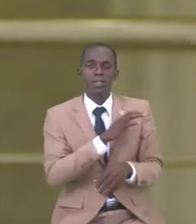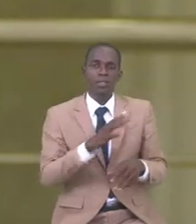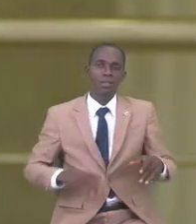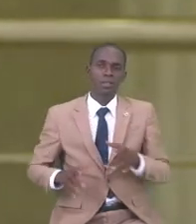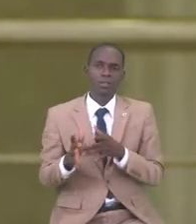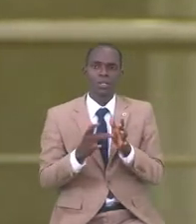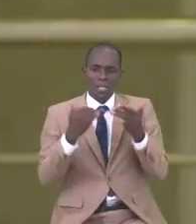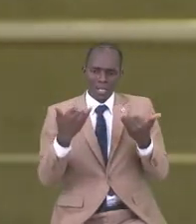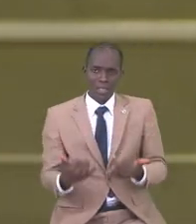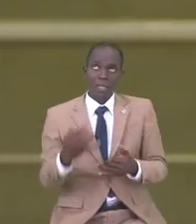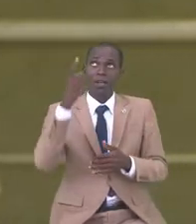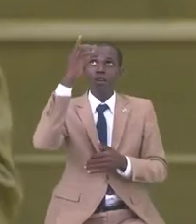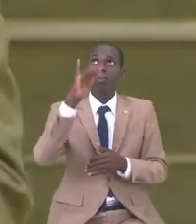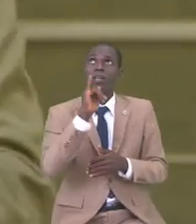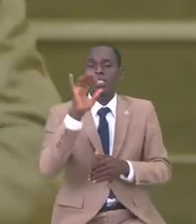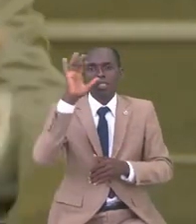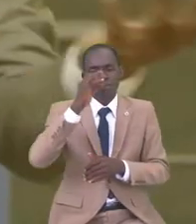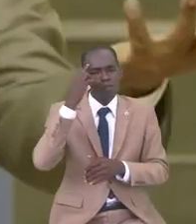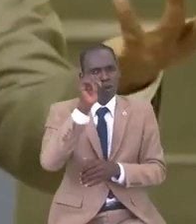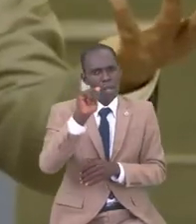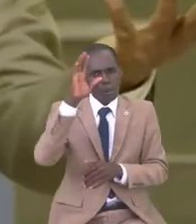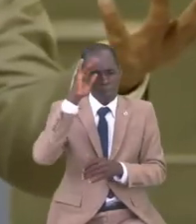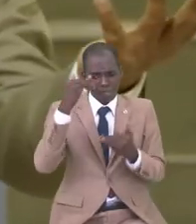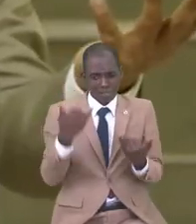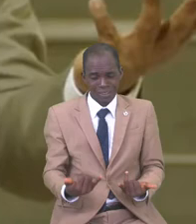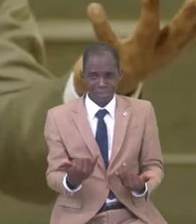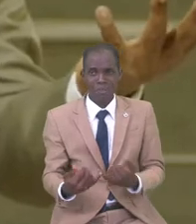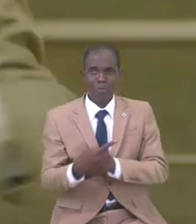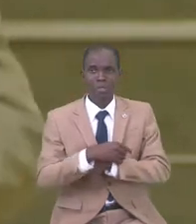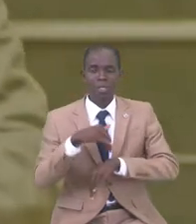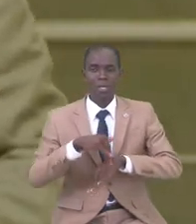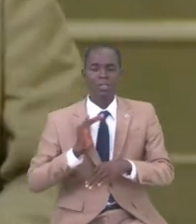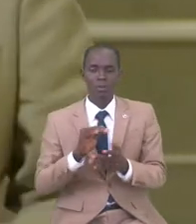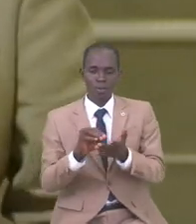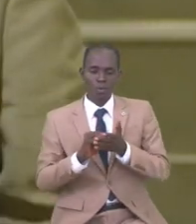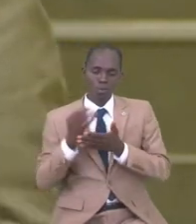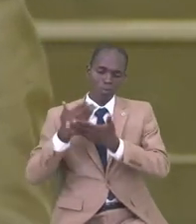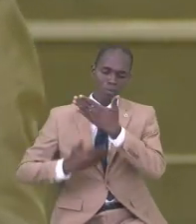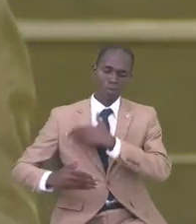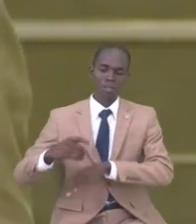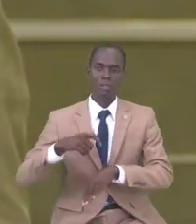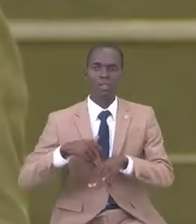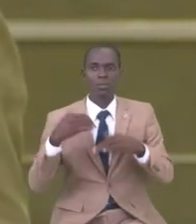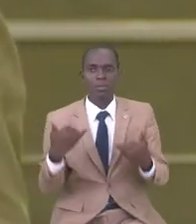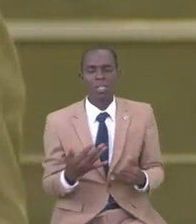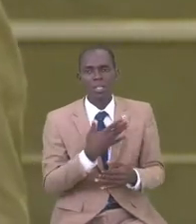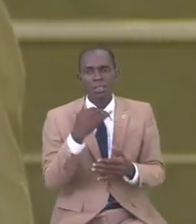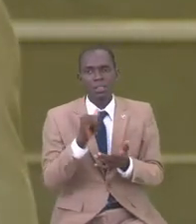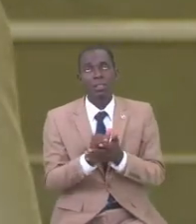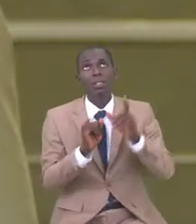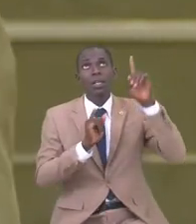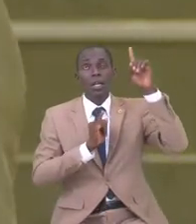man in our generation today, at our time today. He said, and I sought for a